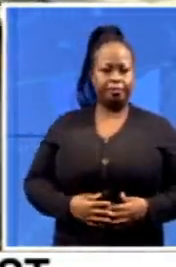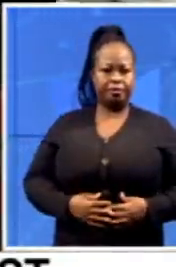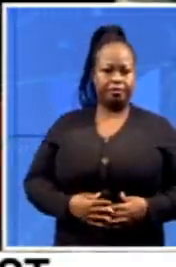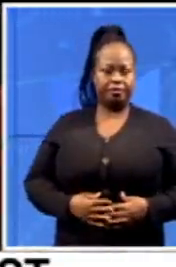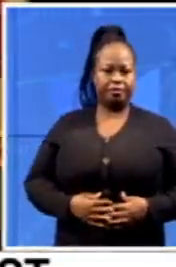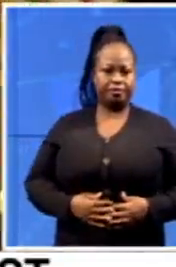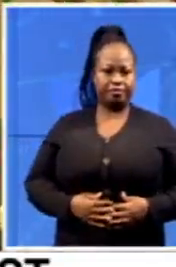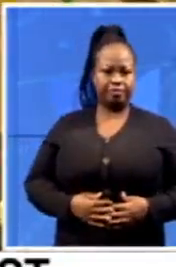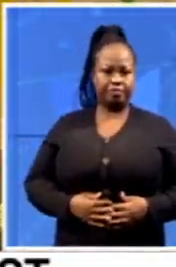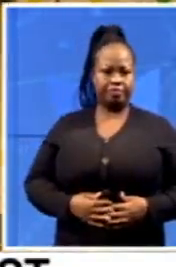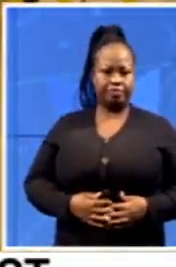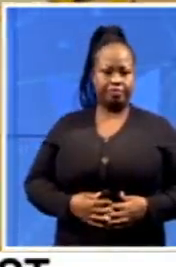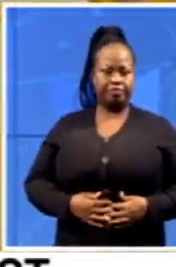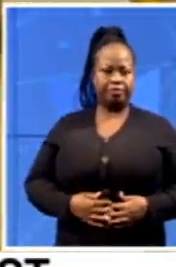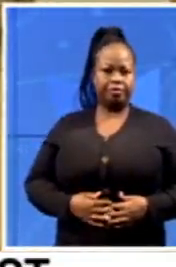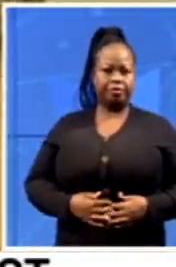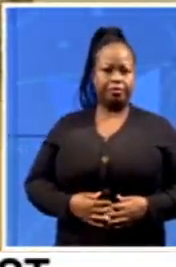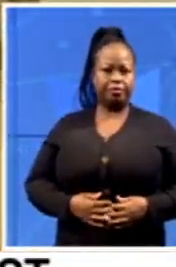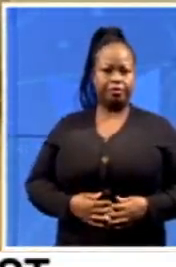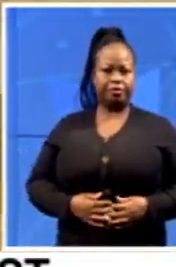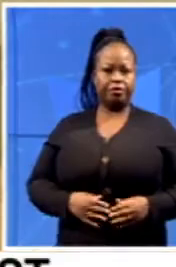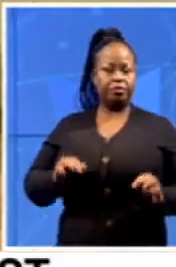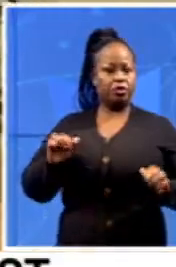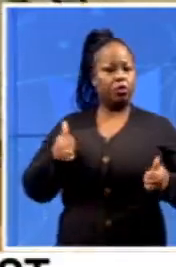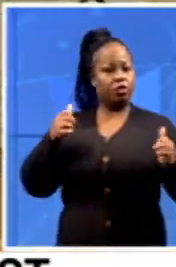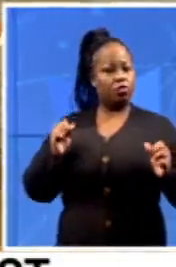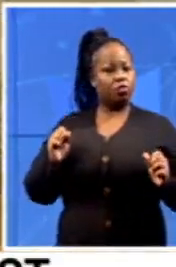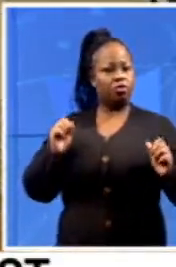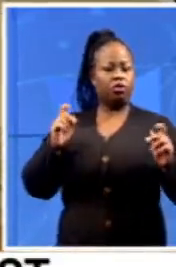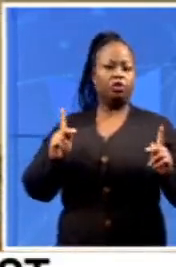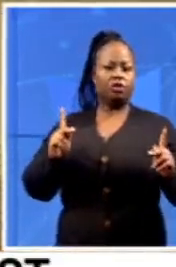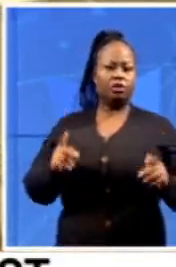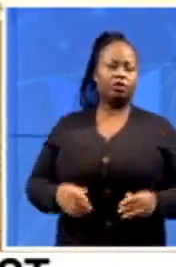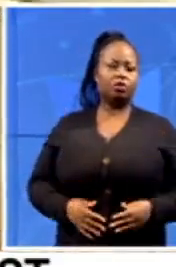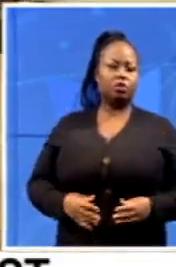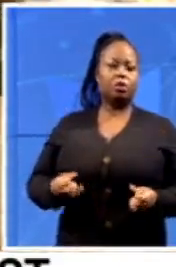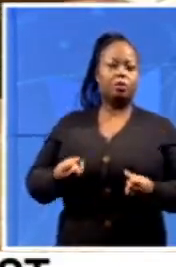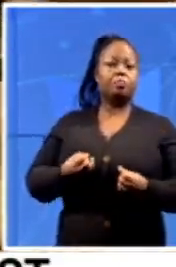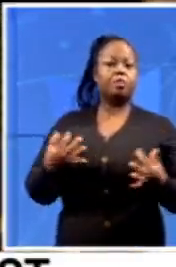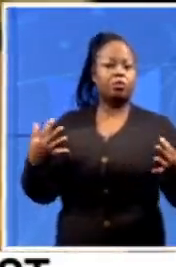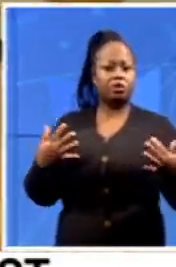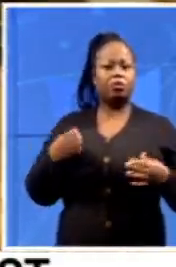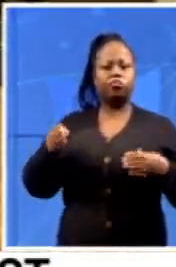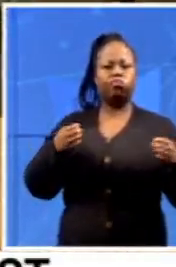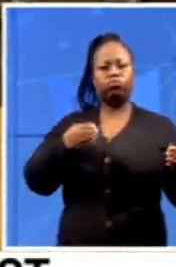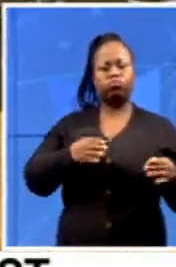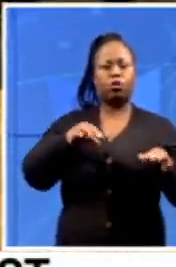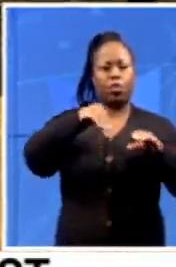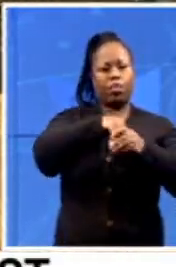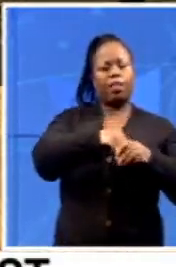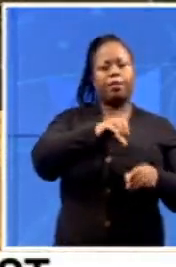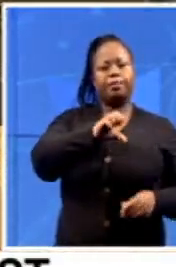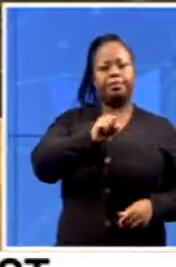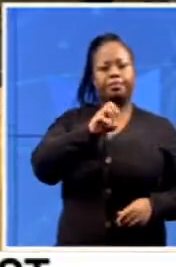and a great opportunity as well. Most of them also made out of our SMMEs, our small